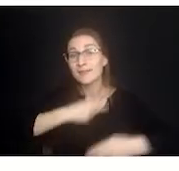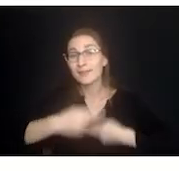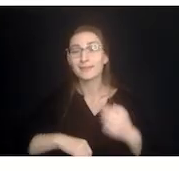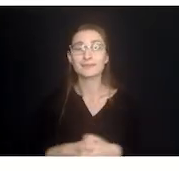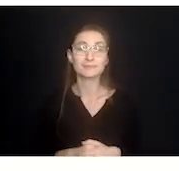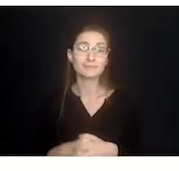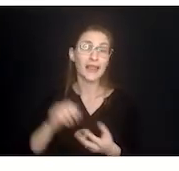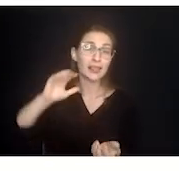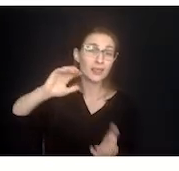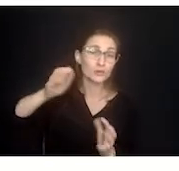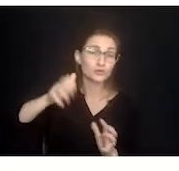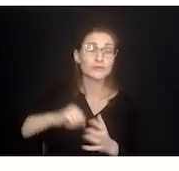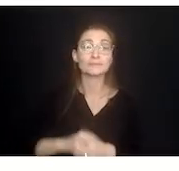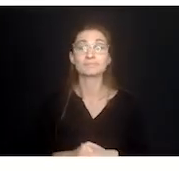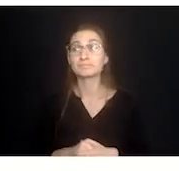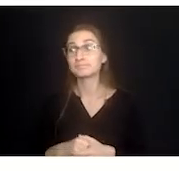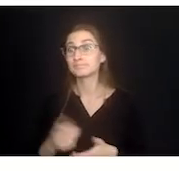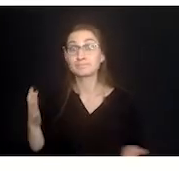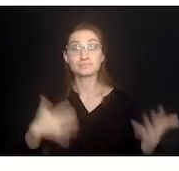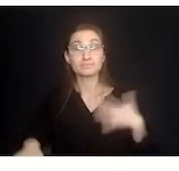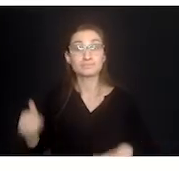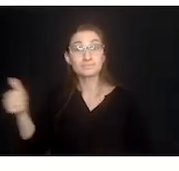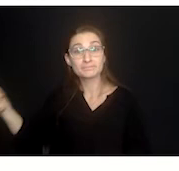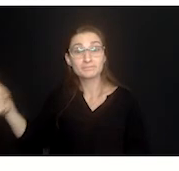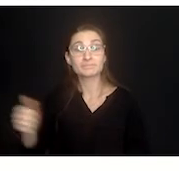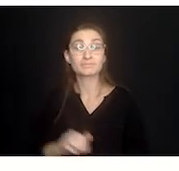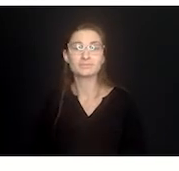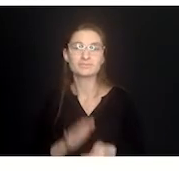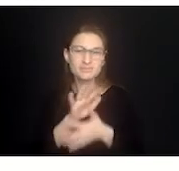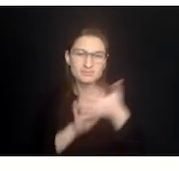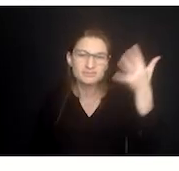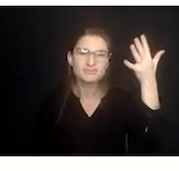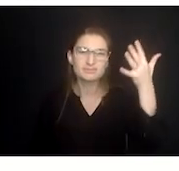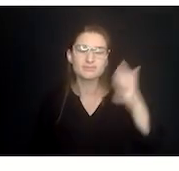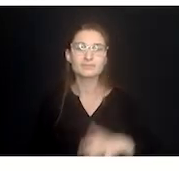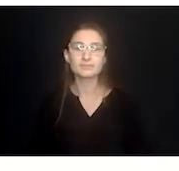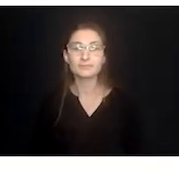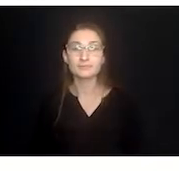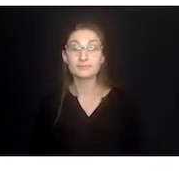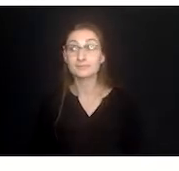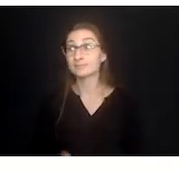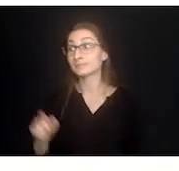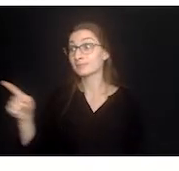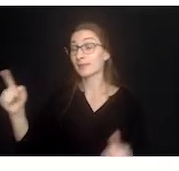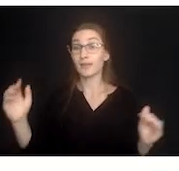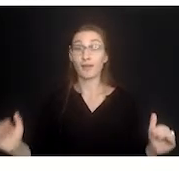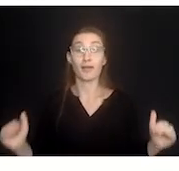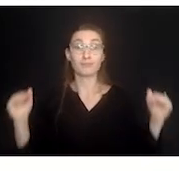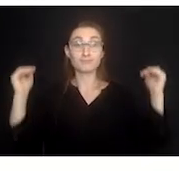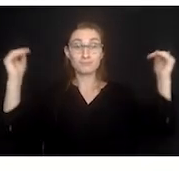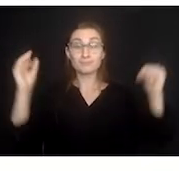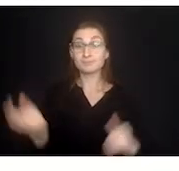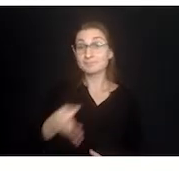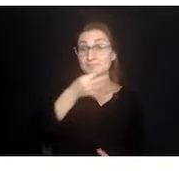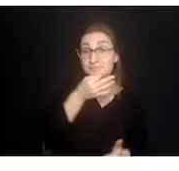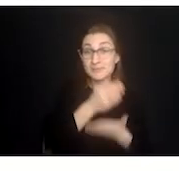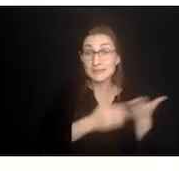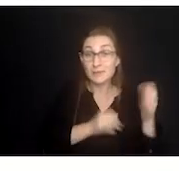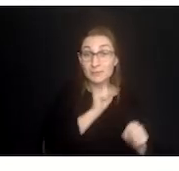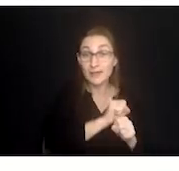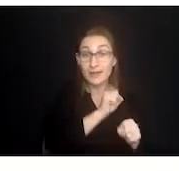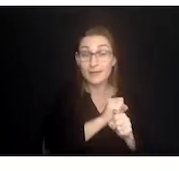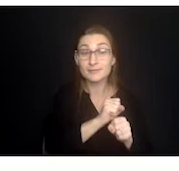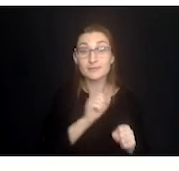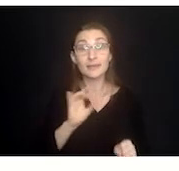garbage, recycling bottles and plastics, doing laundry, picking out his own clothes, and more. Richie has